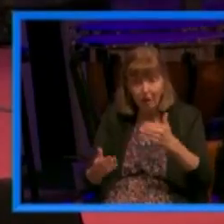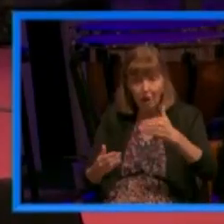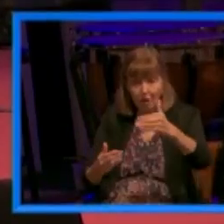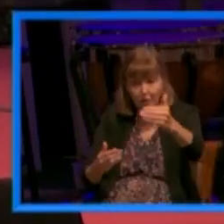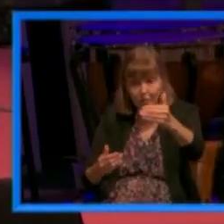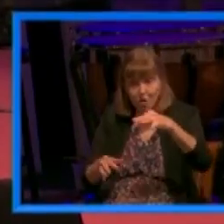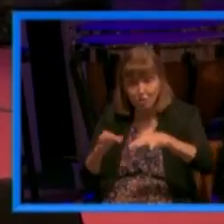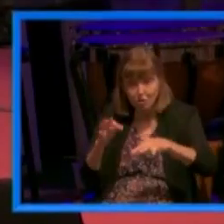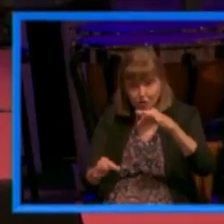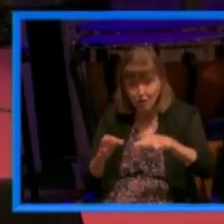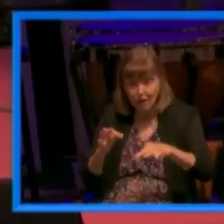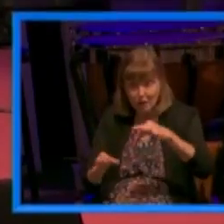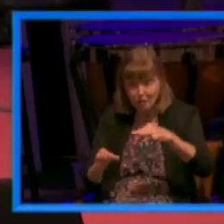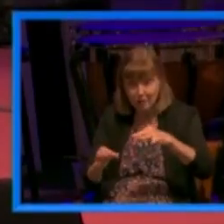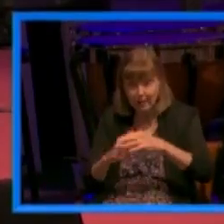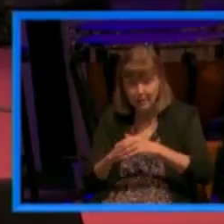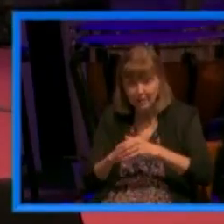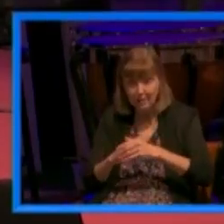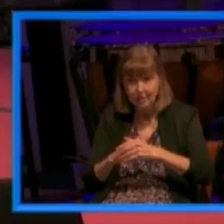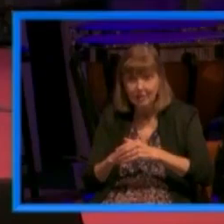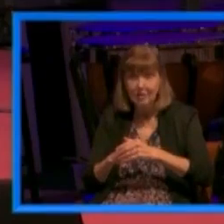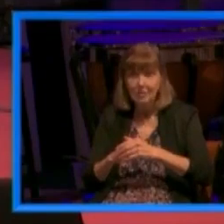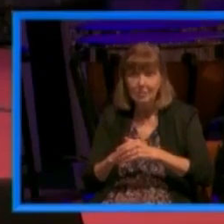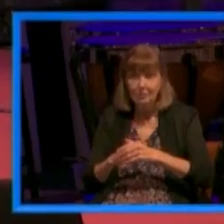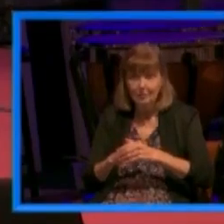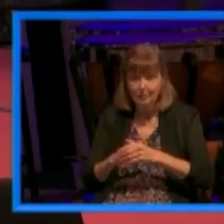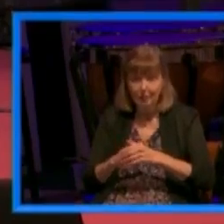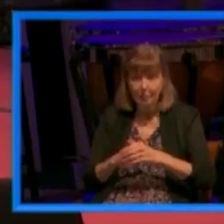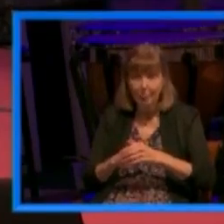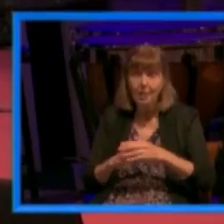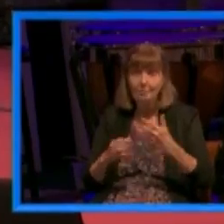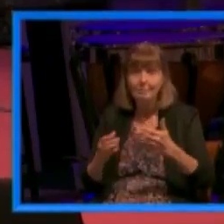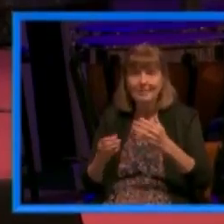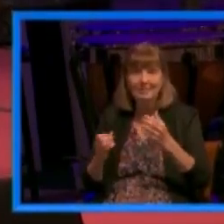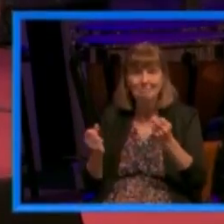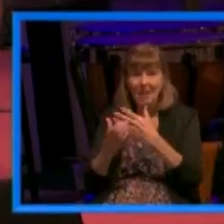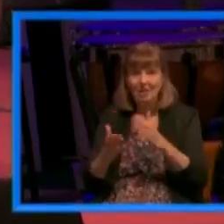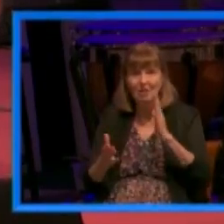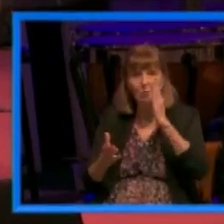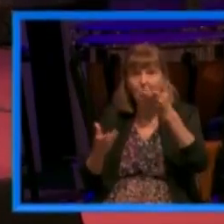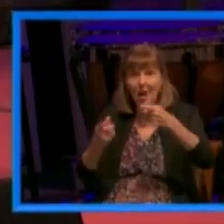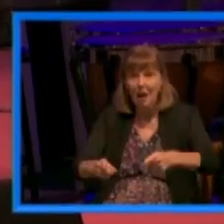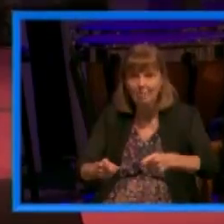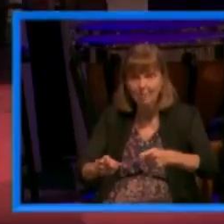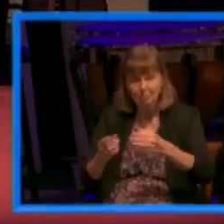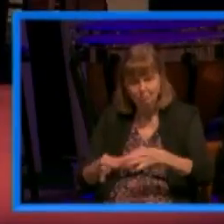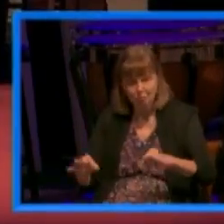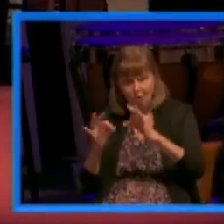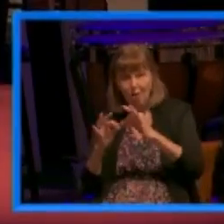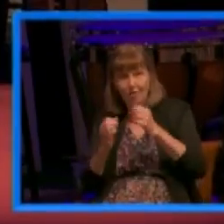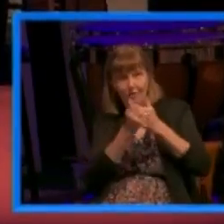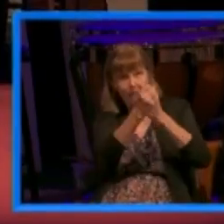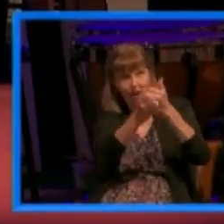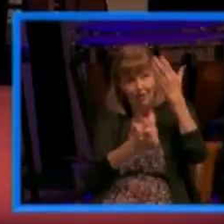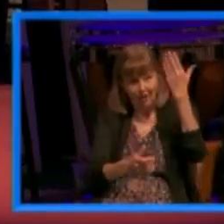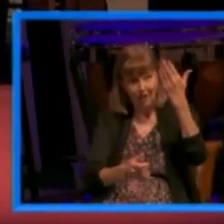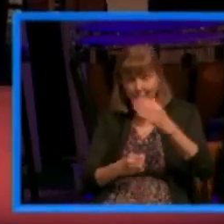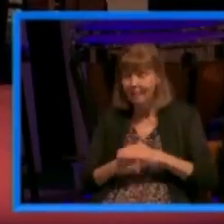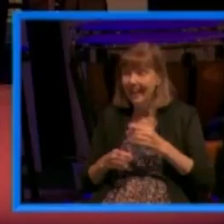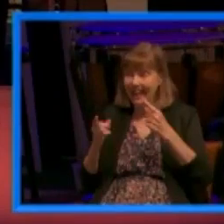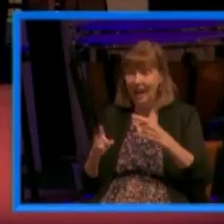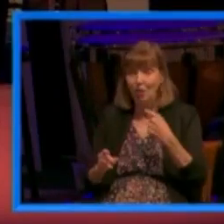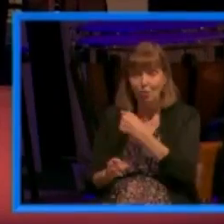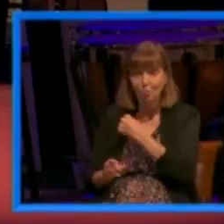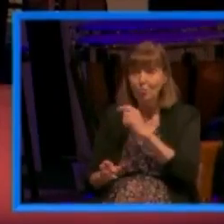and the coming heaven, is the rewards of following him, is it worth following him? You see, when we don't trust God,